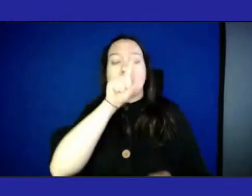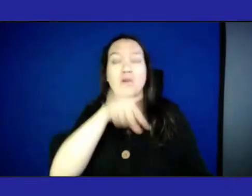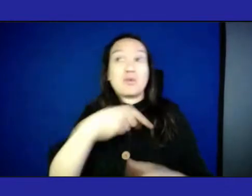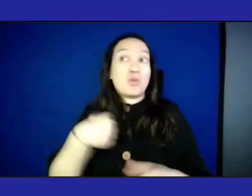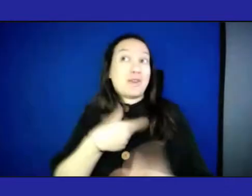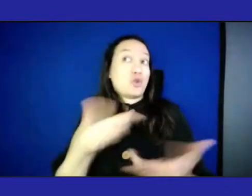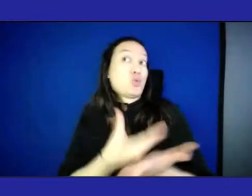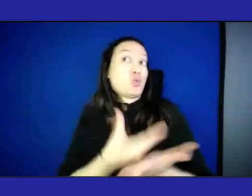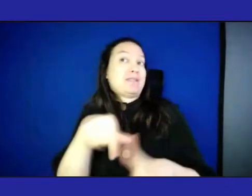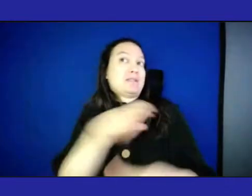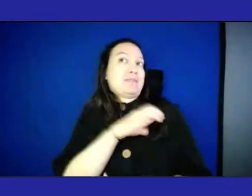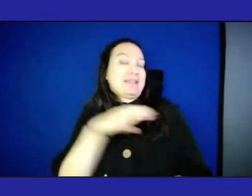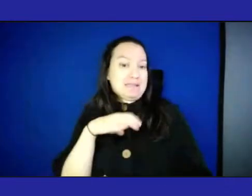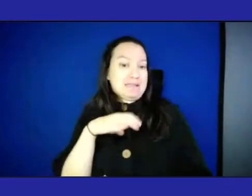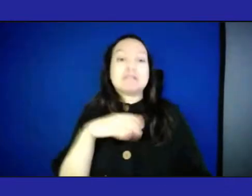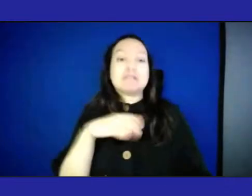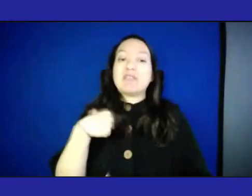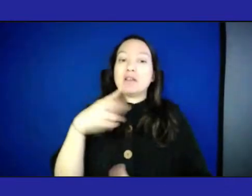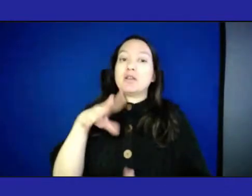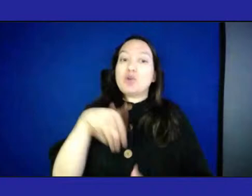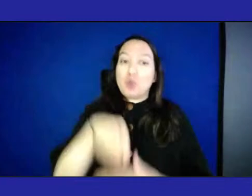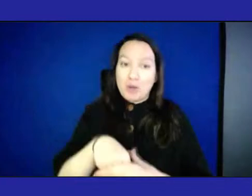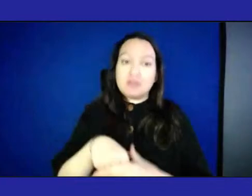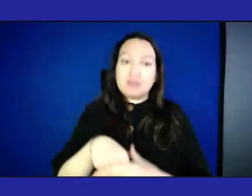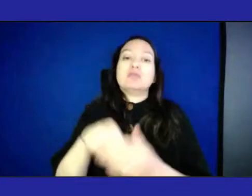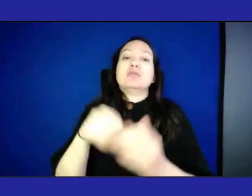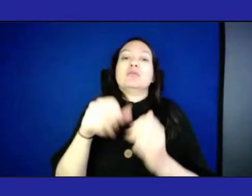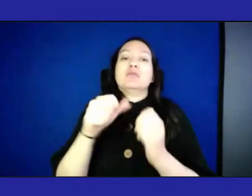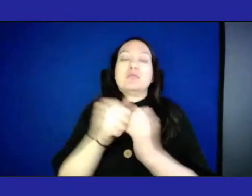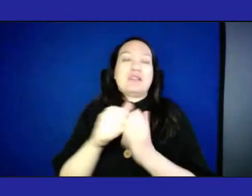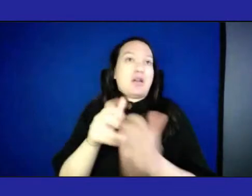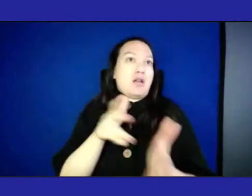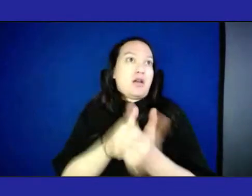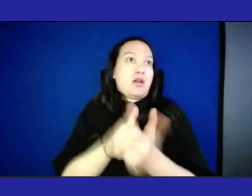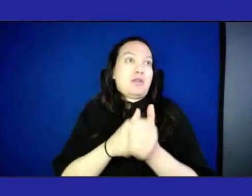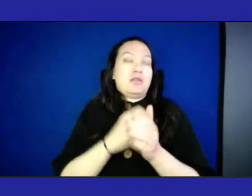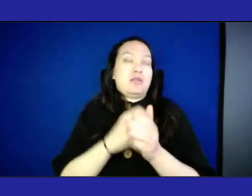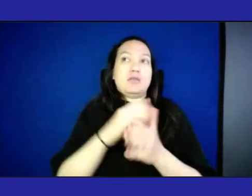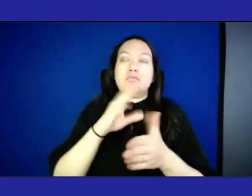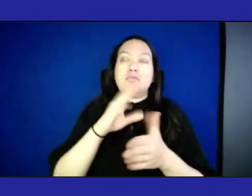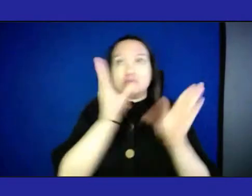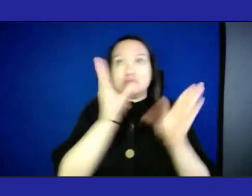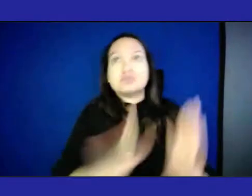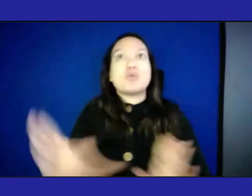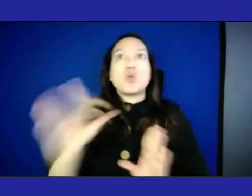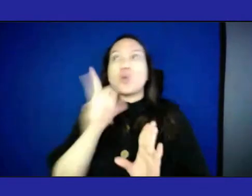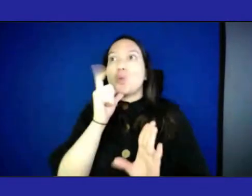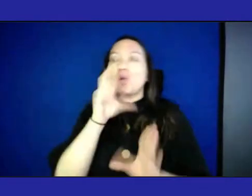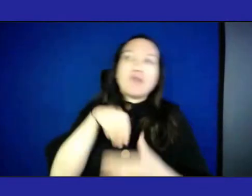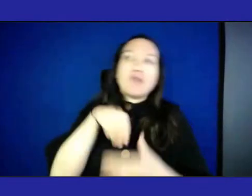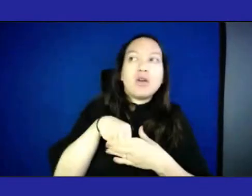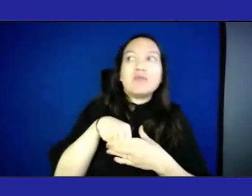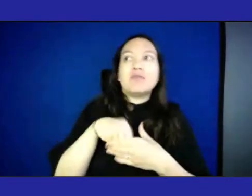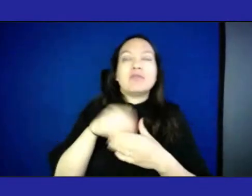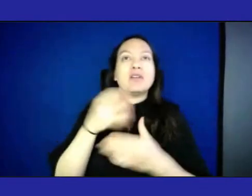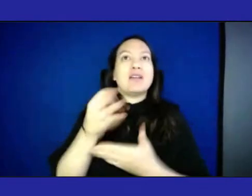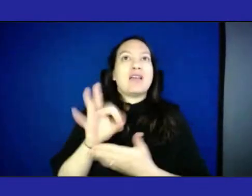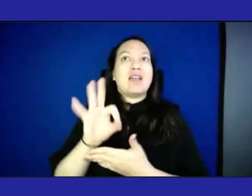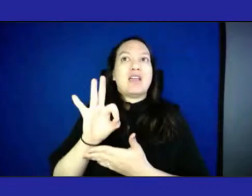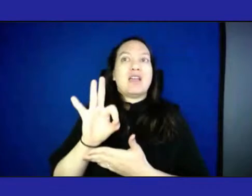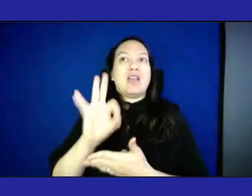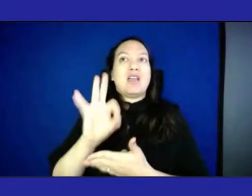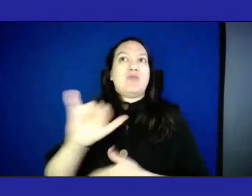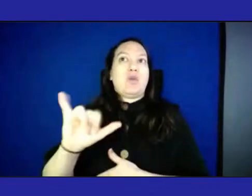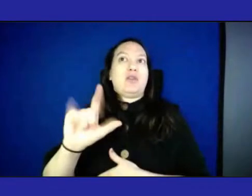committee, I have included the updated table of organization, as well as our fiscal year 2024